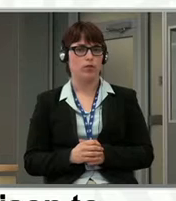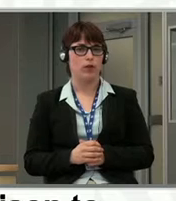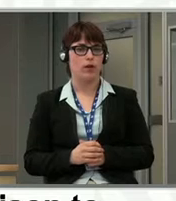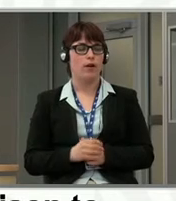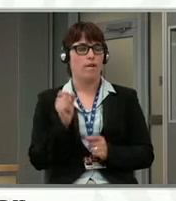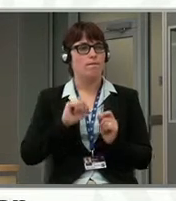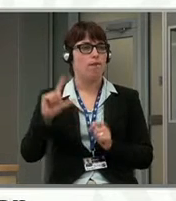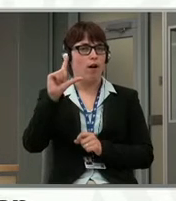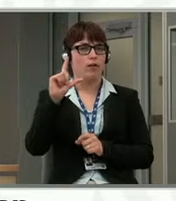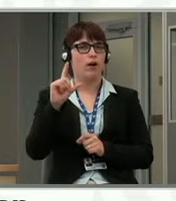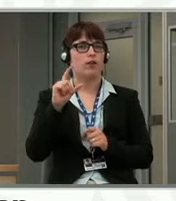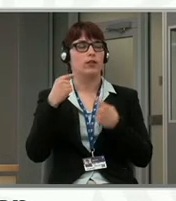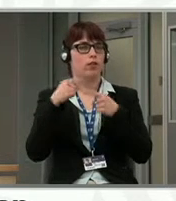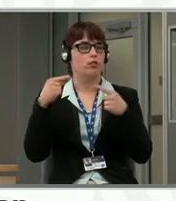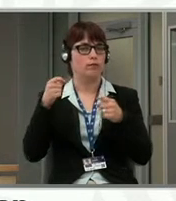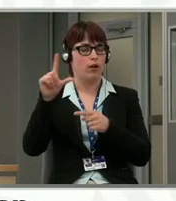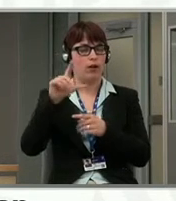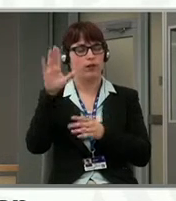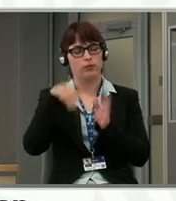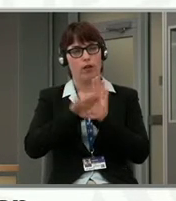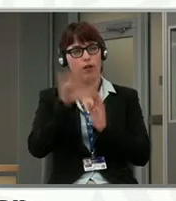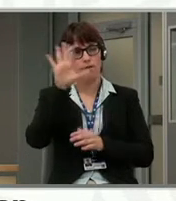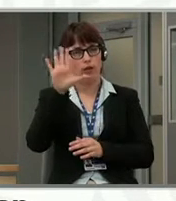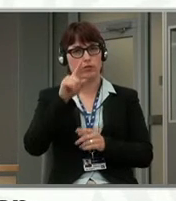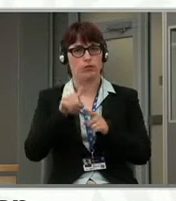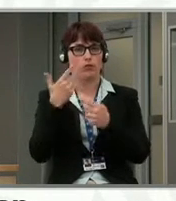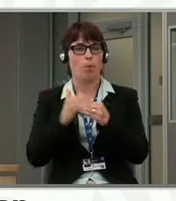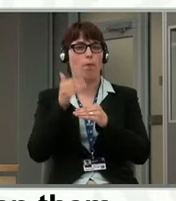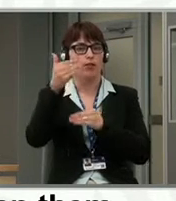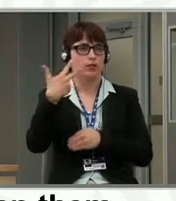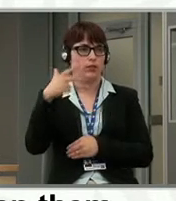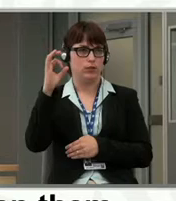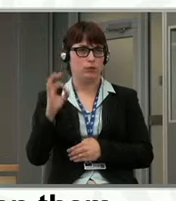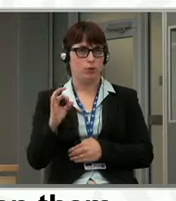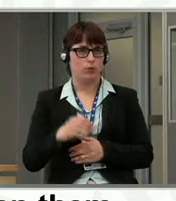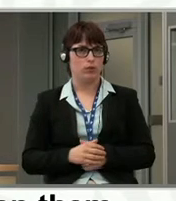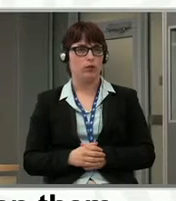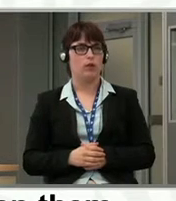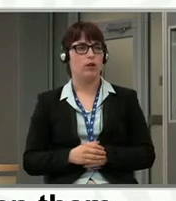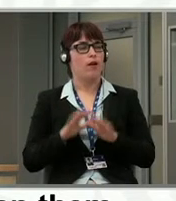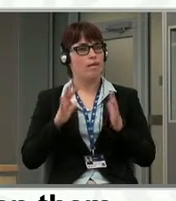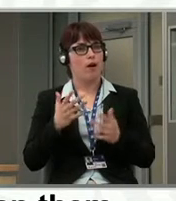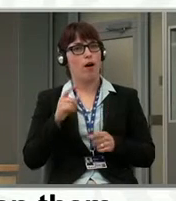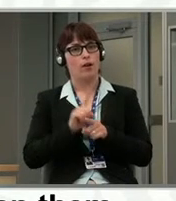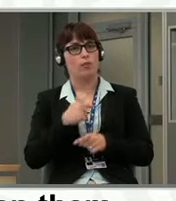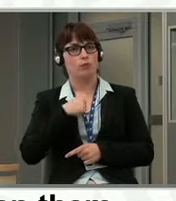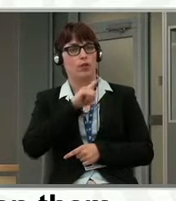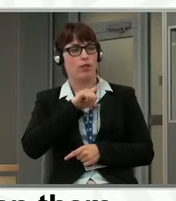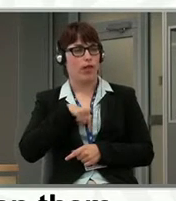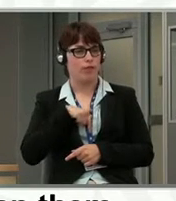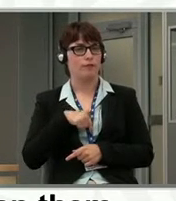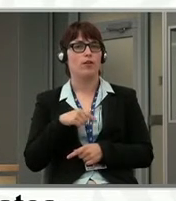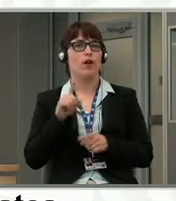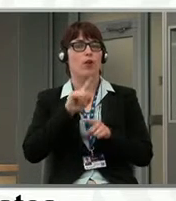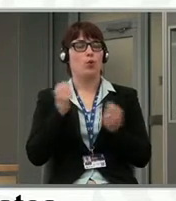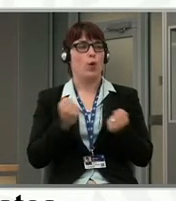people with disabilities and without disabilities is approximately 20%. But in some member states, this gap